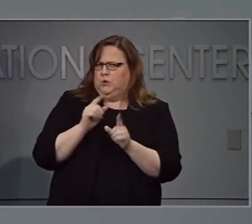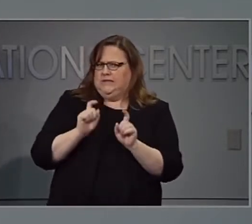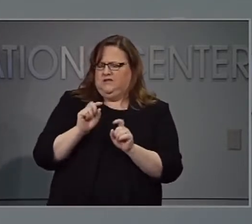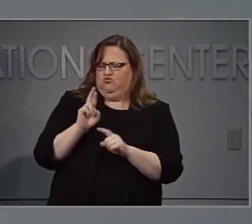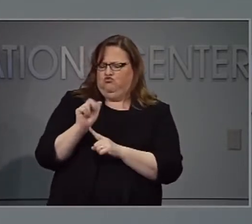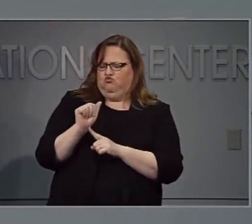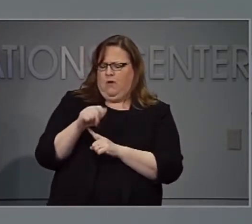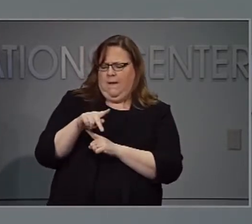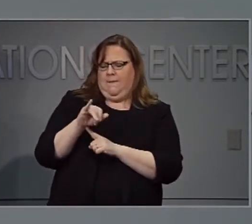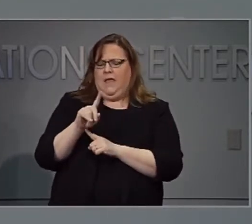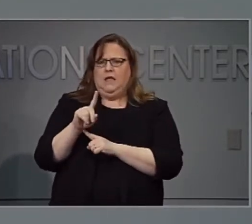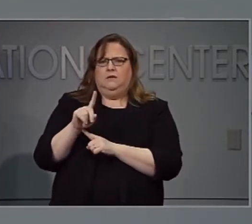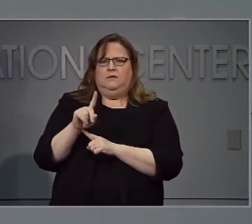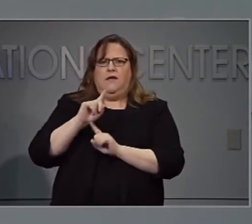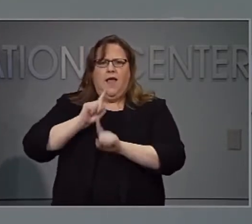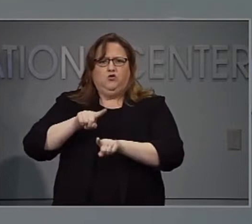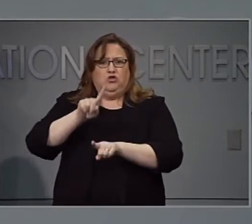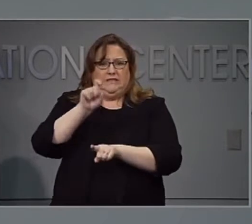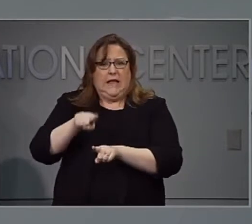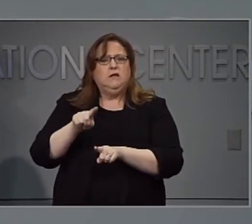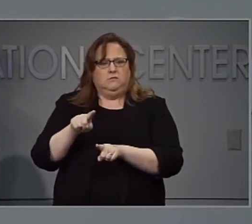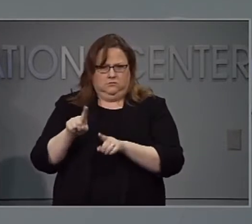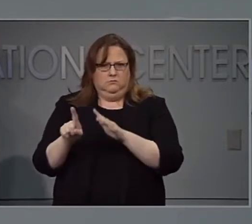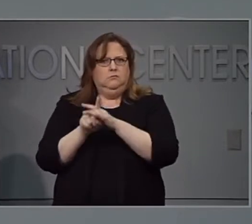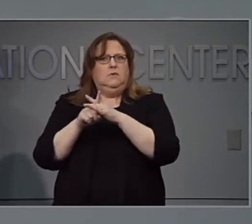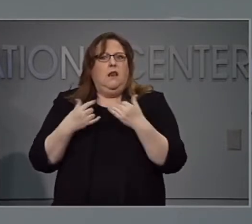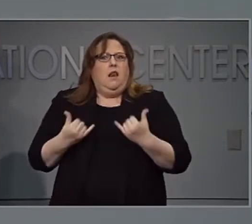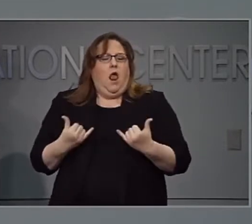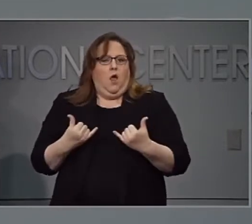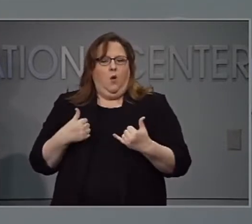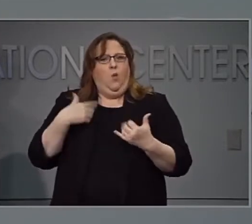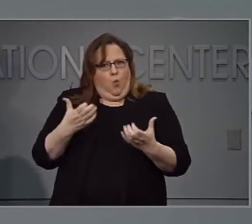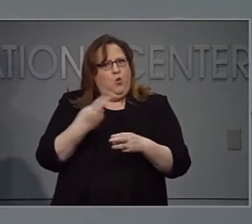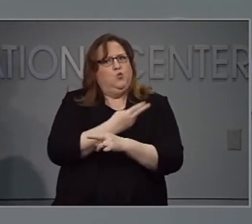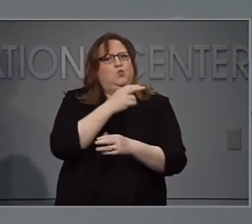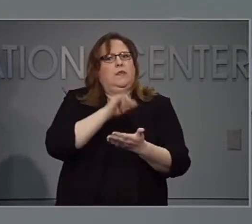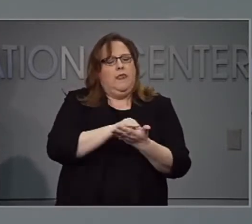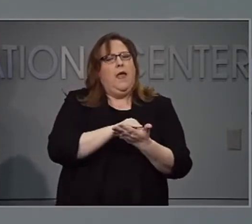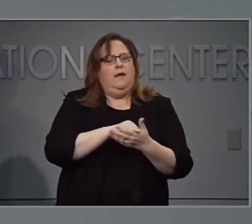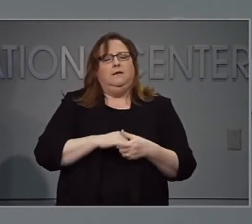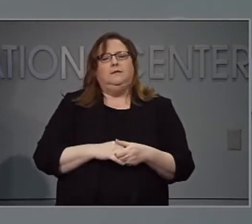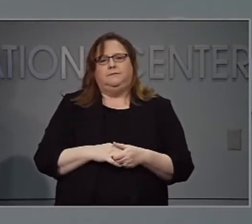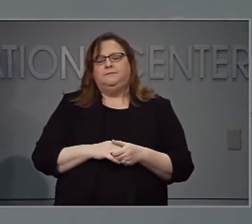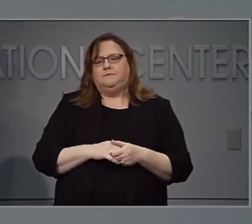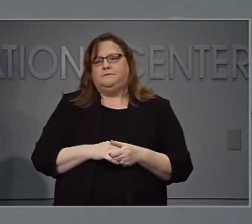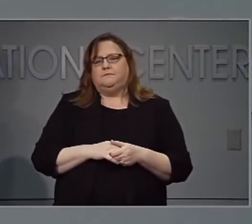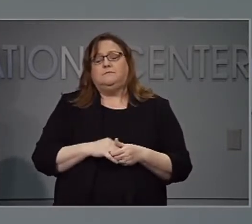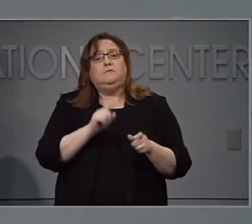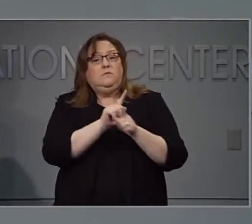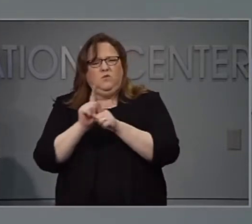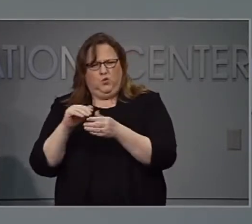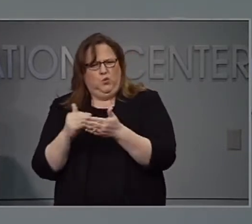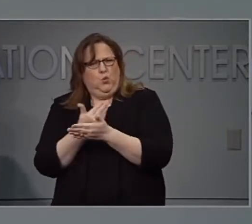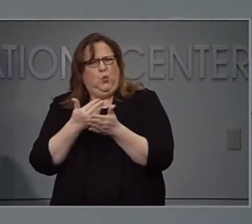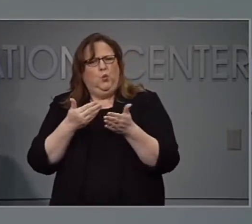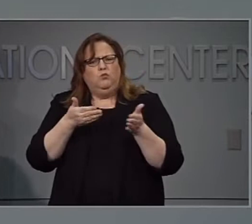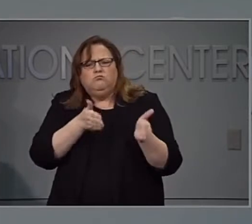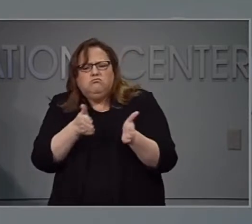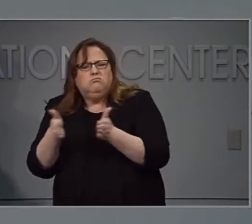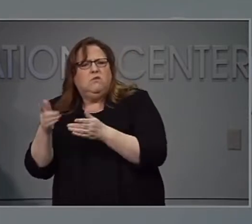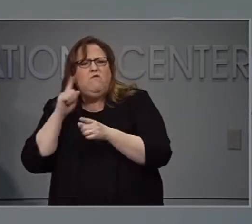market. And we hope to use new modalities that are currently being developed where people